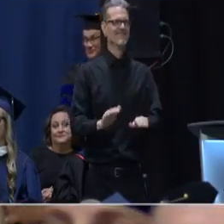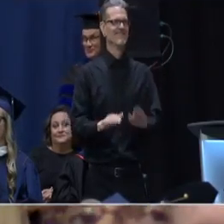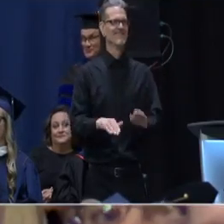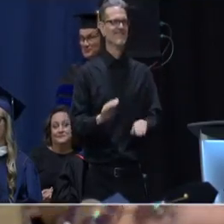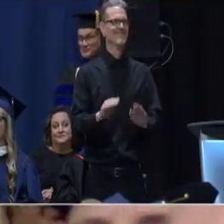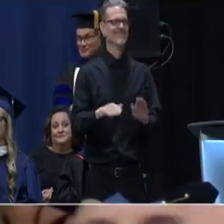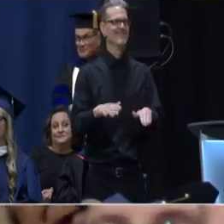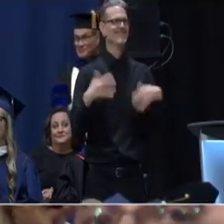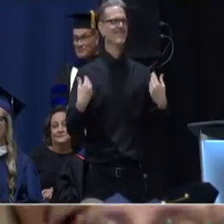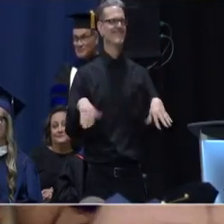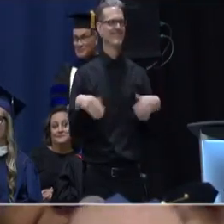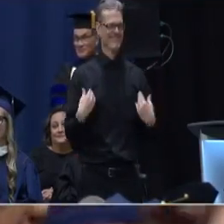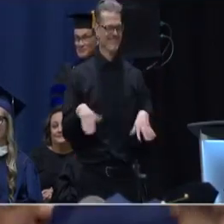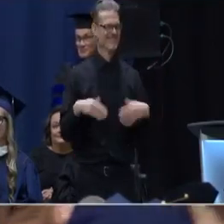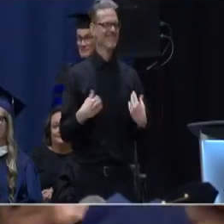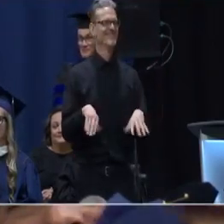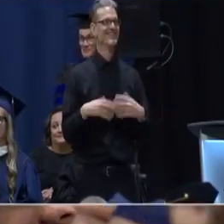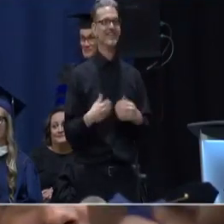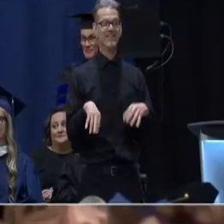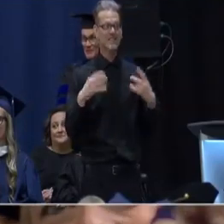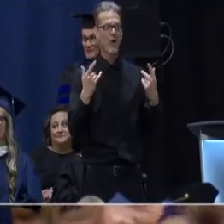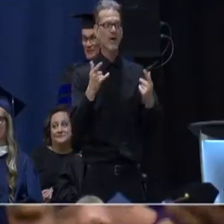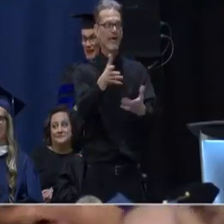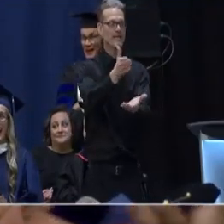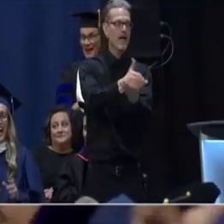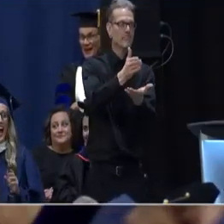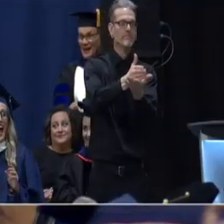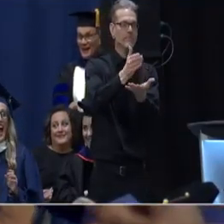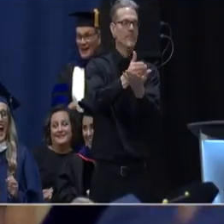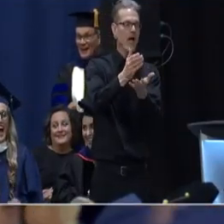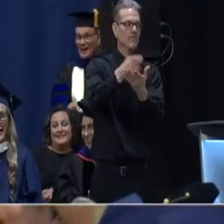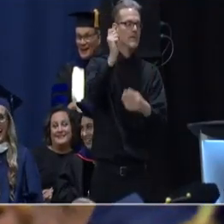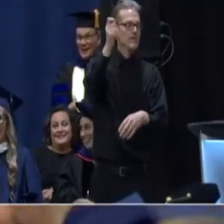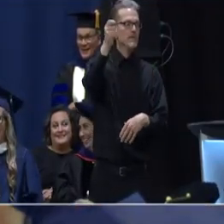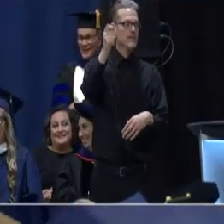So, you can stop ringing the bells now, I think.